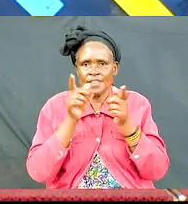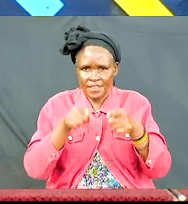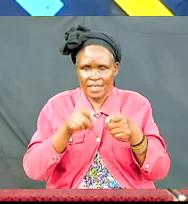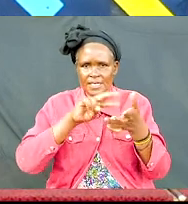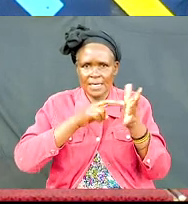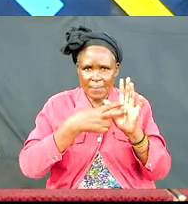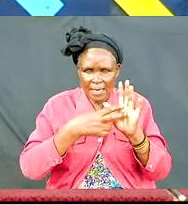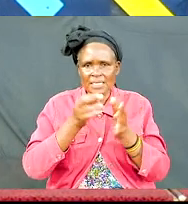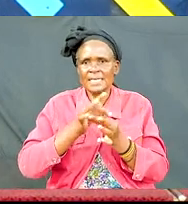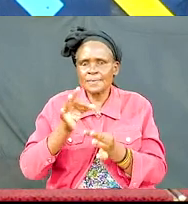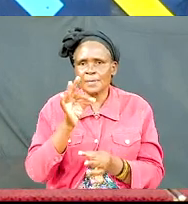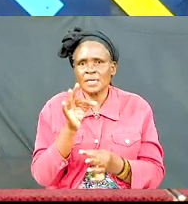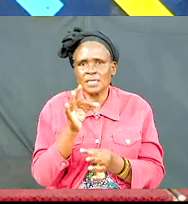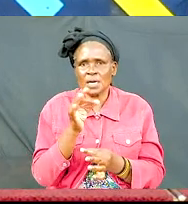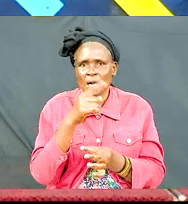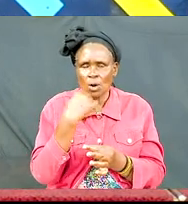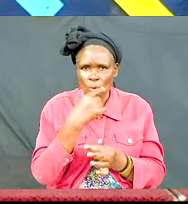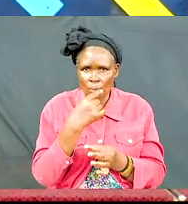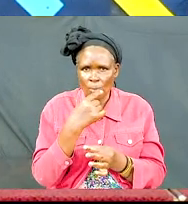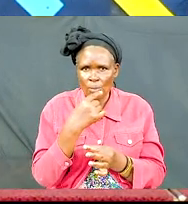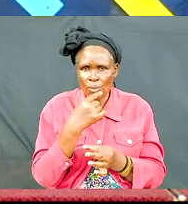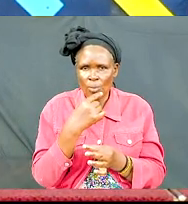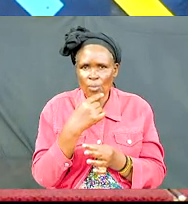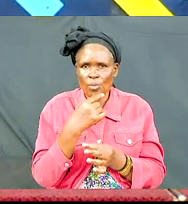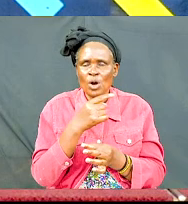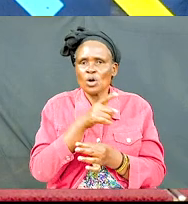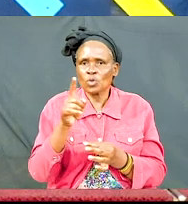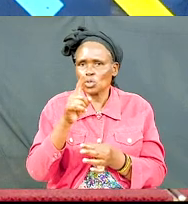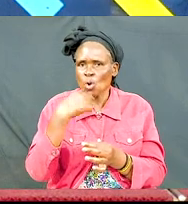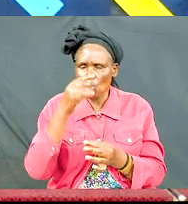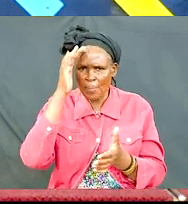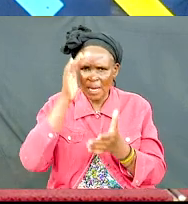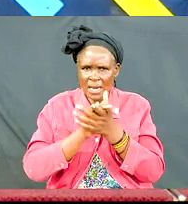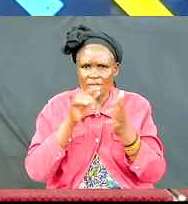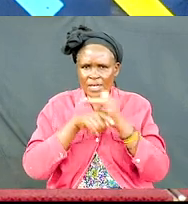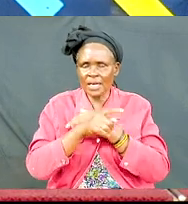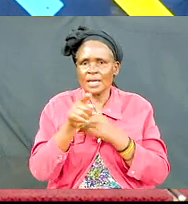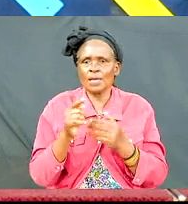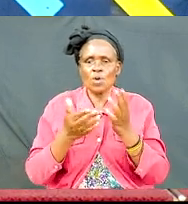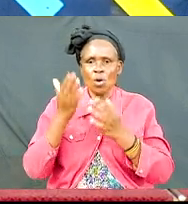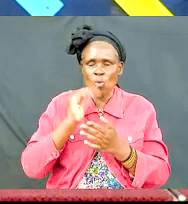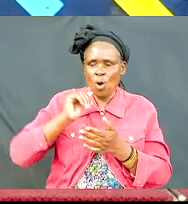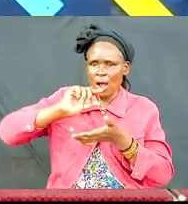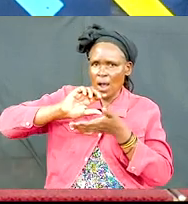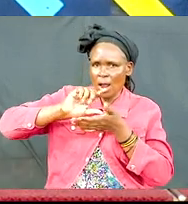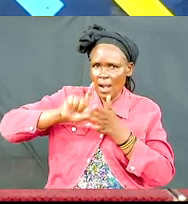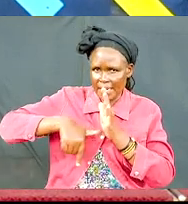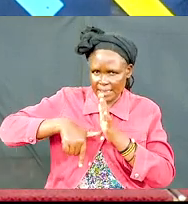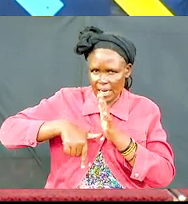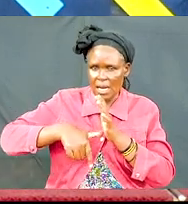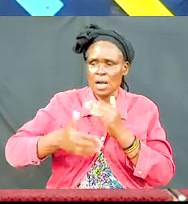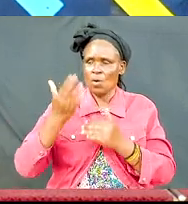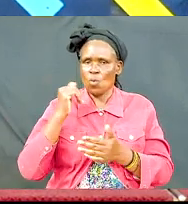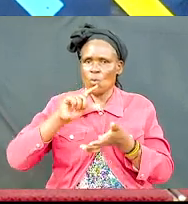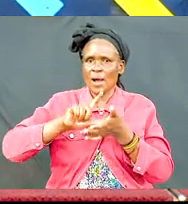the Spirit, whom those who believed in him were later. You can see that?